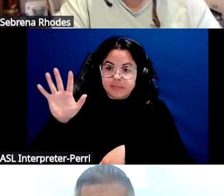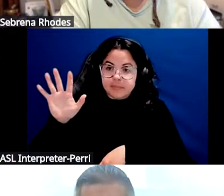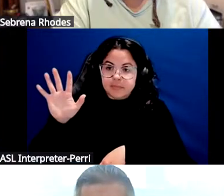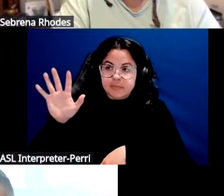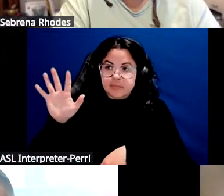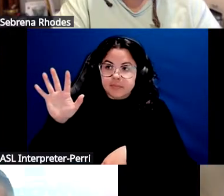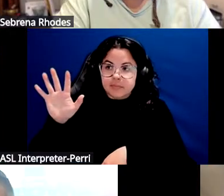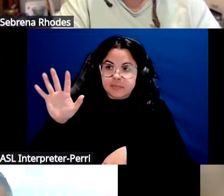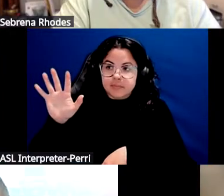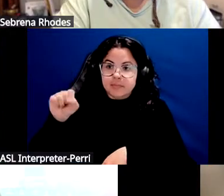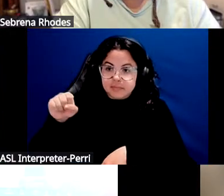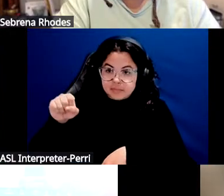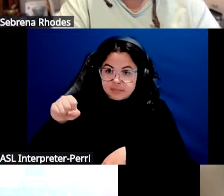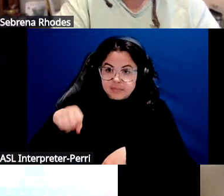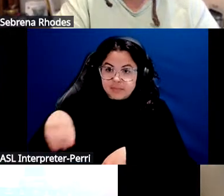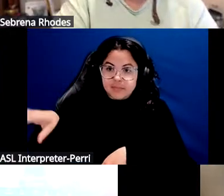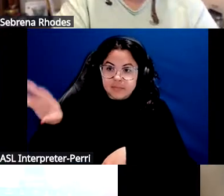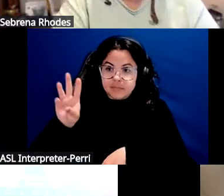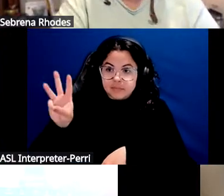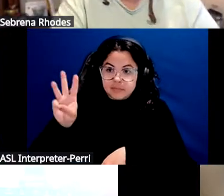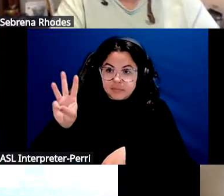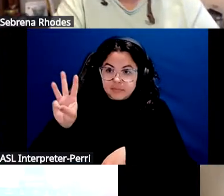5D05, Aye.